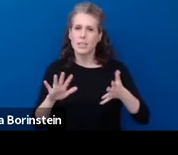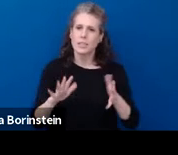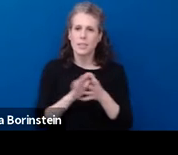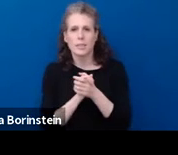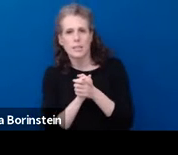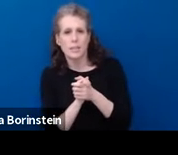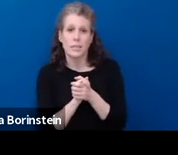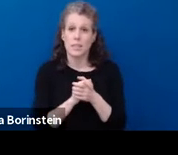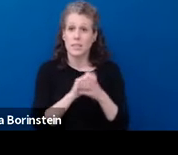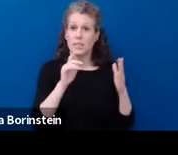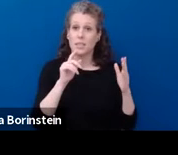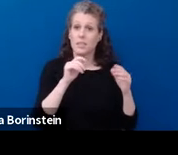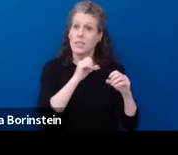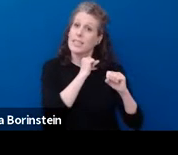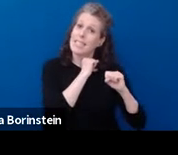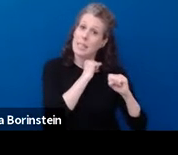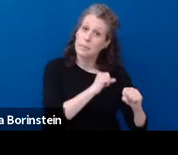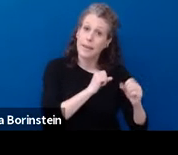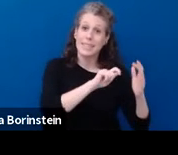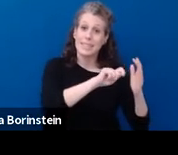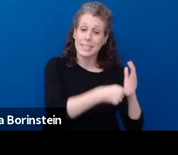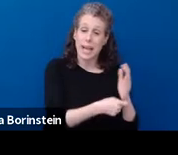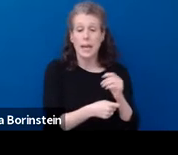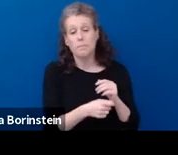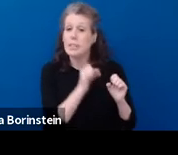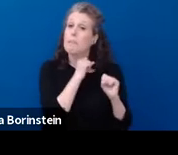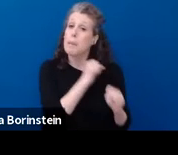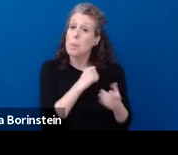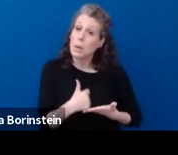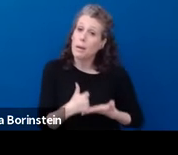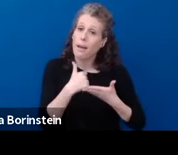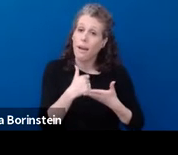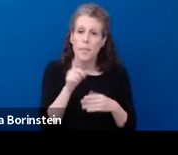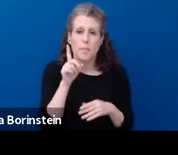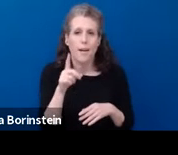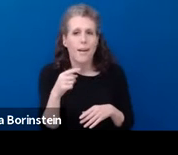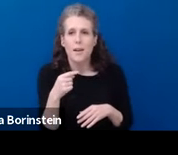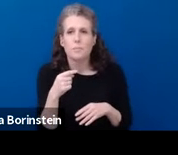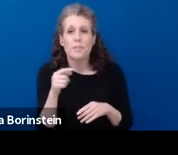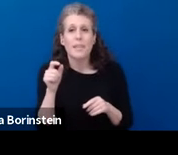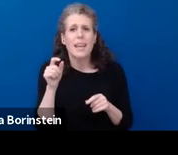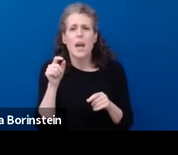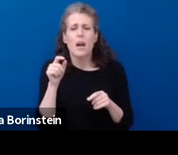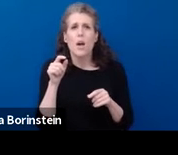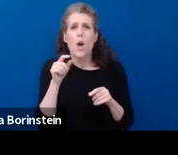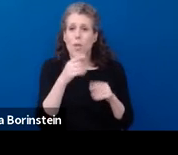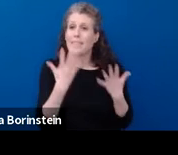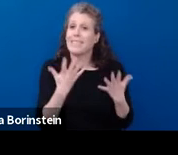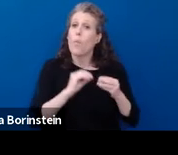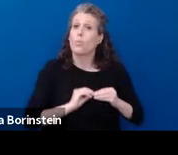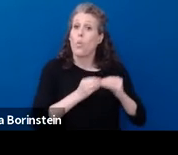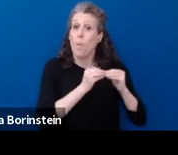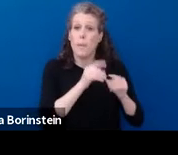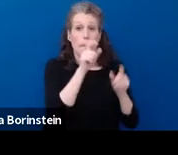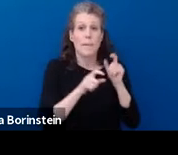Something to sign, a commitment would be very helpful. I don't think that the problem is that people don't want to be inclusive and to